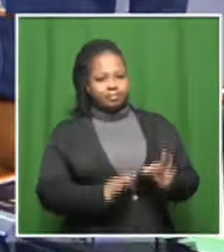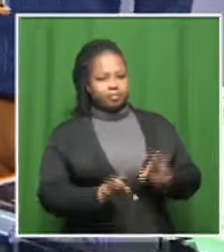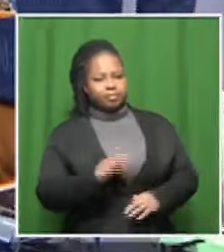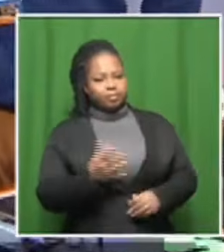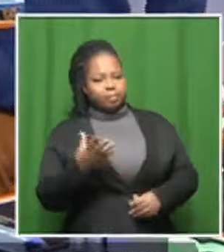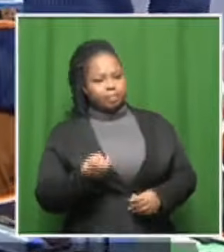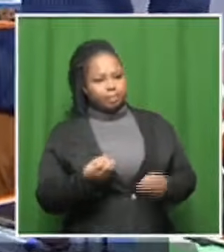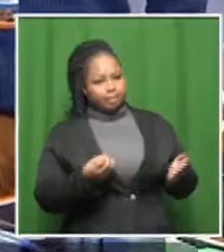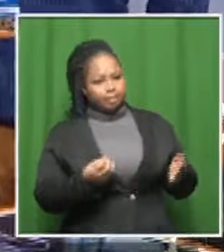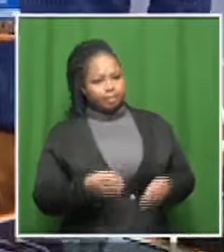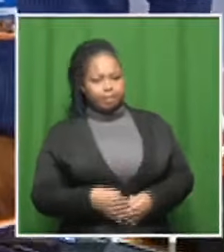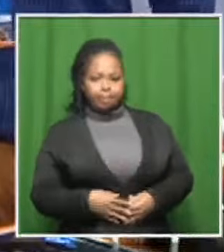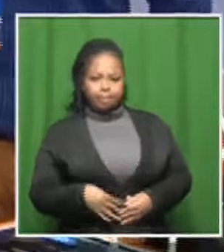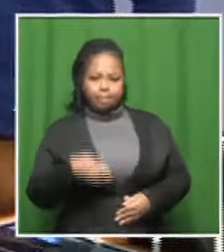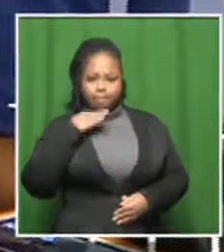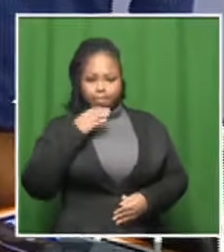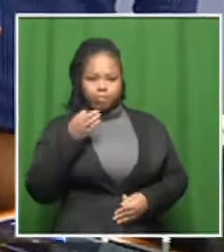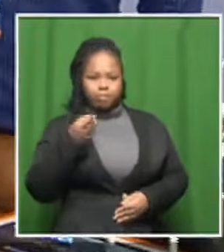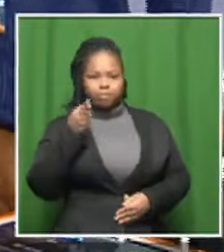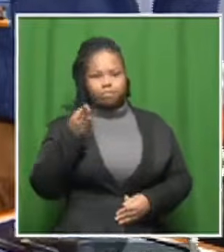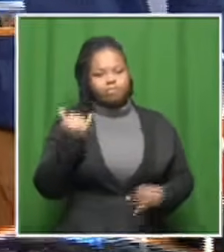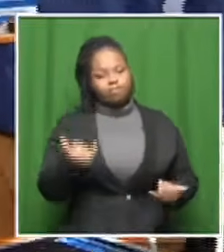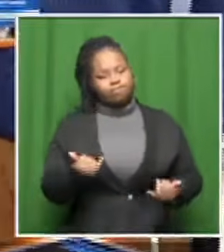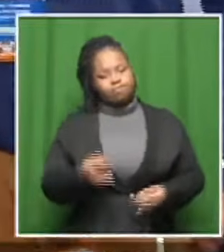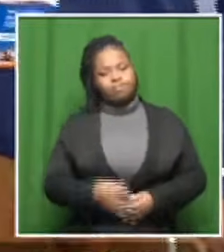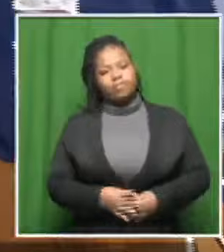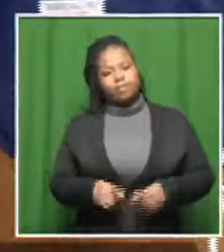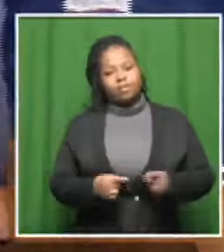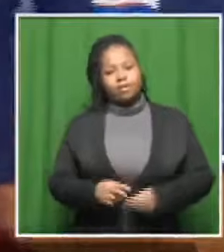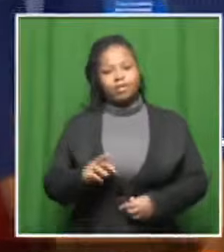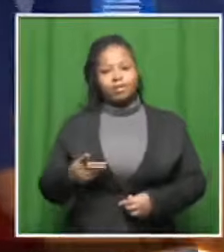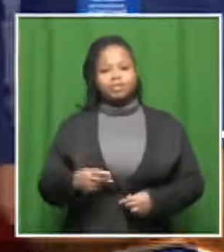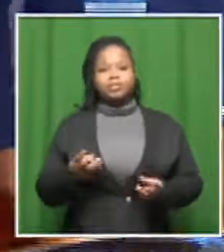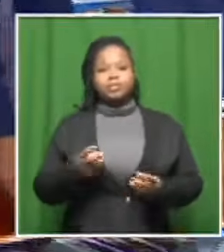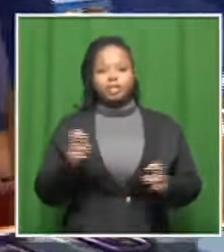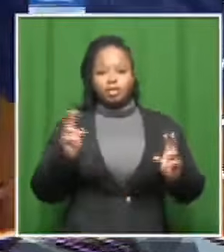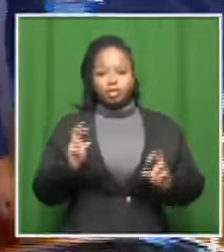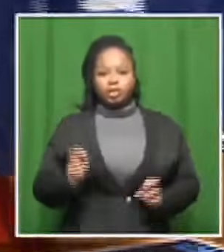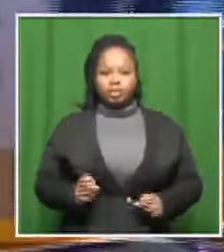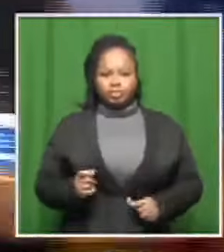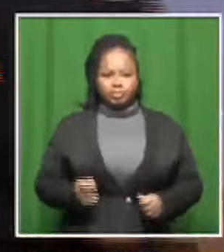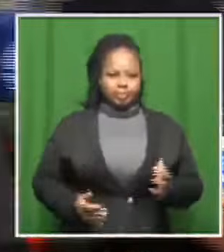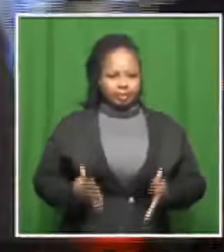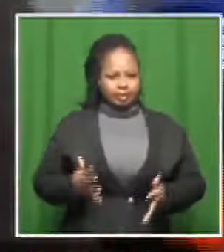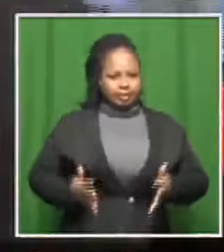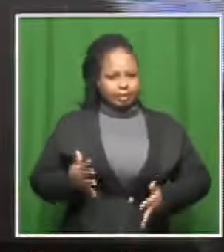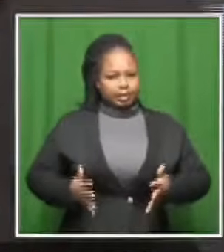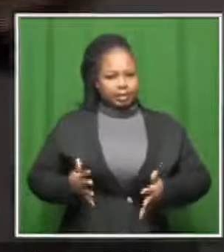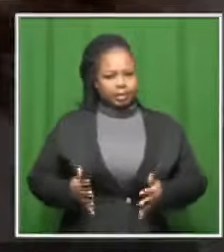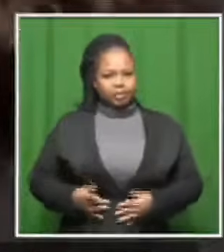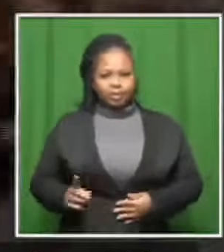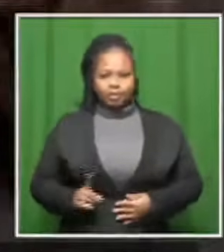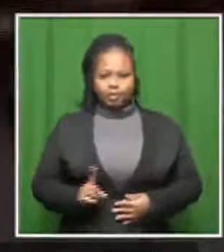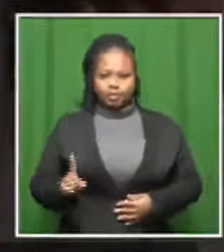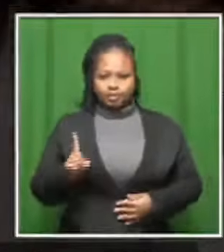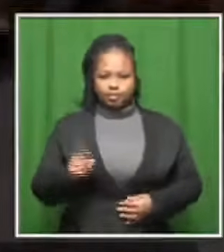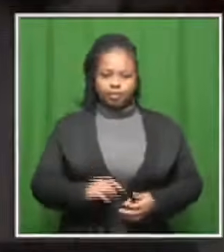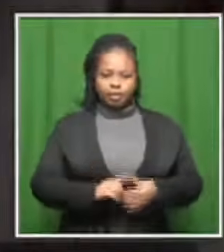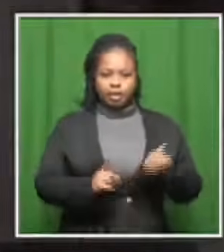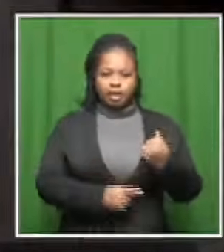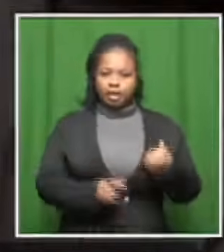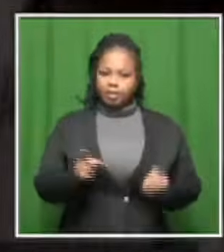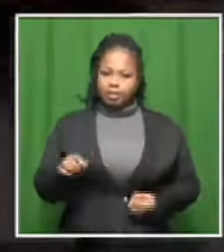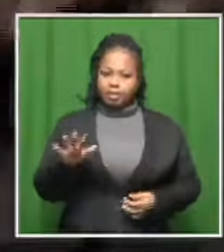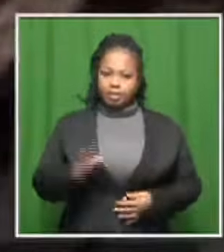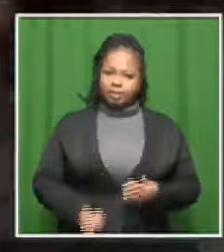here and just what this means for the future in terms of alternative energy solutions. I'm going to very quickly walk across to this last exhibition that's happening